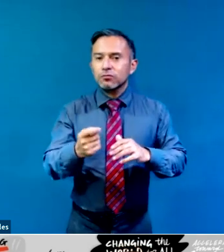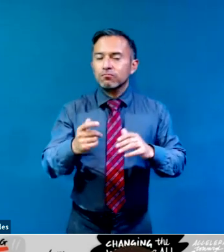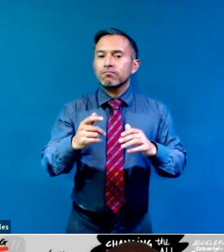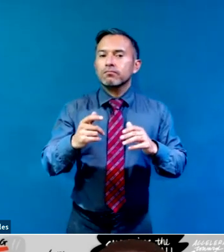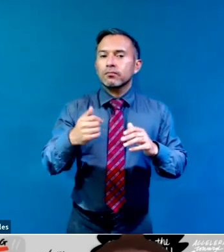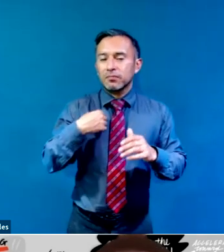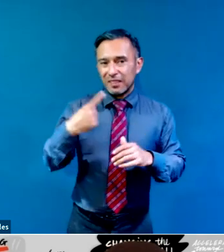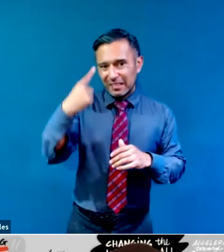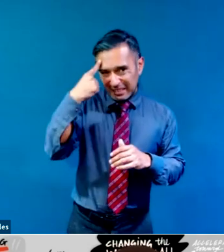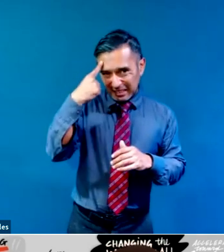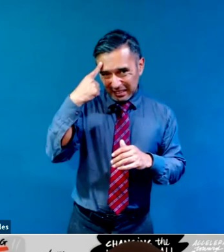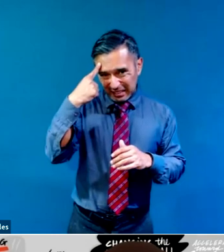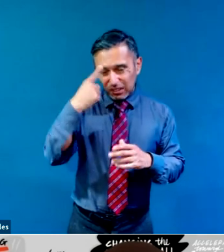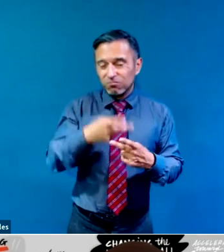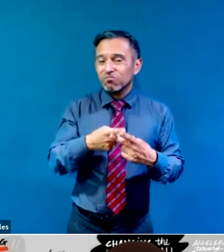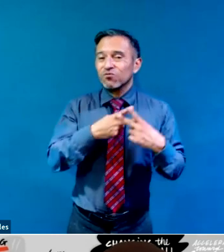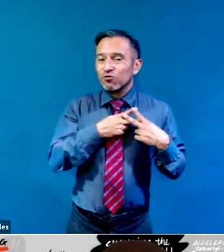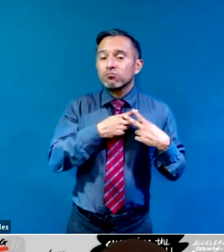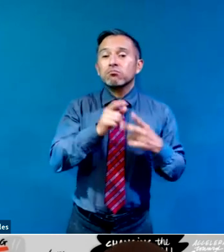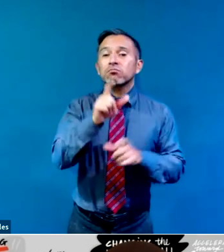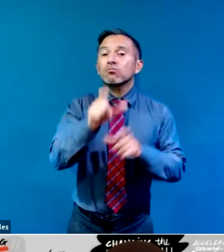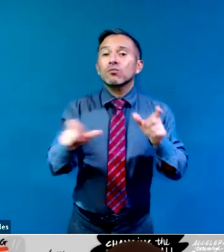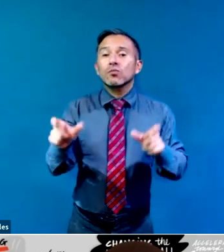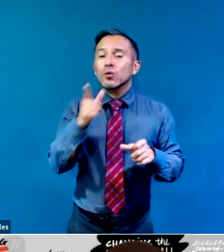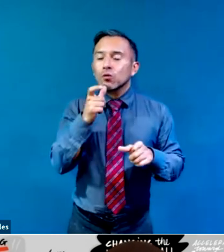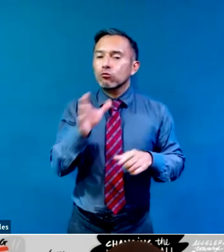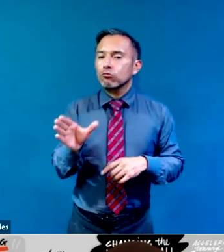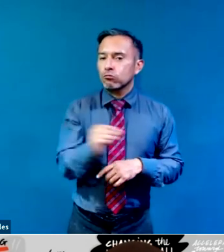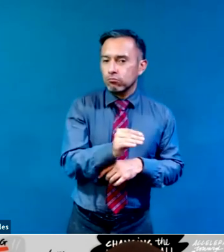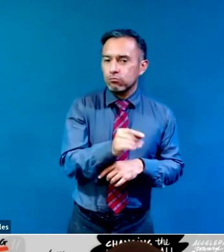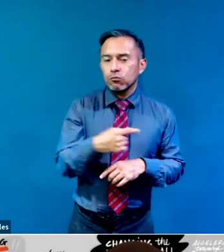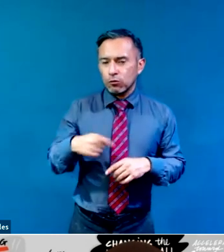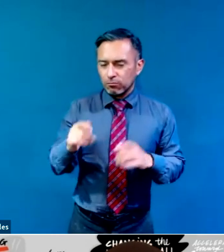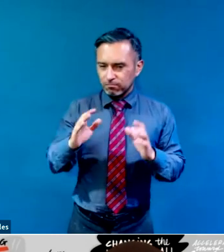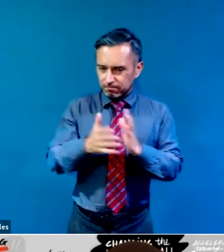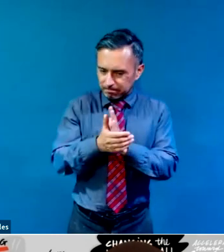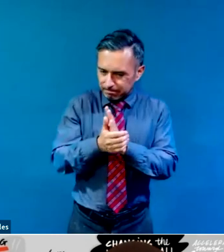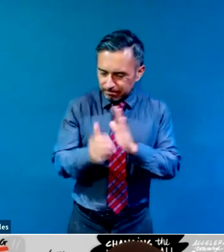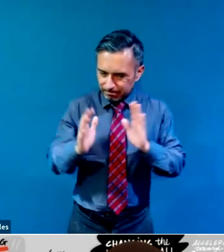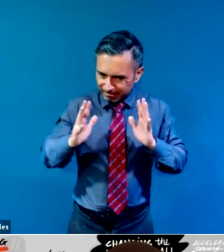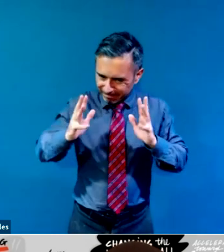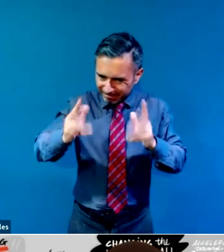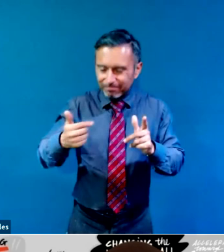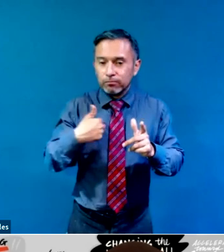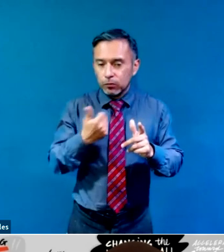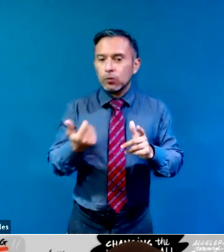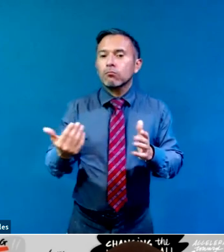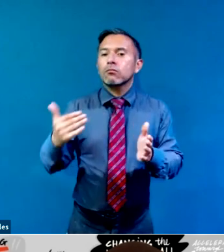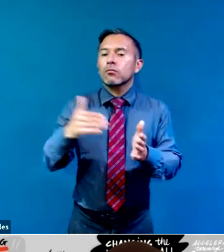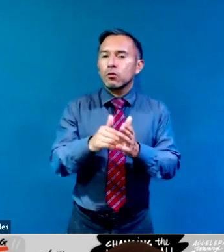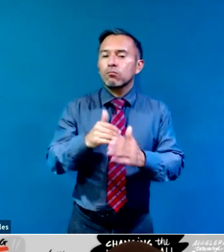think, on the shoulders of all of us. The ability for us to expand and bring